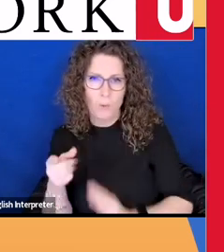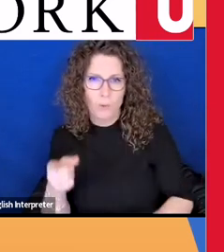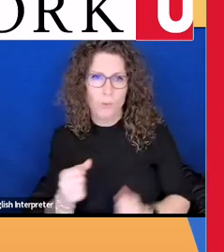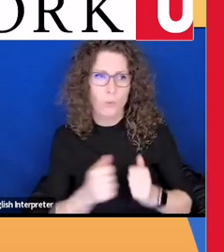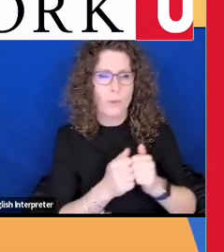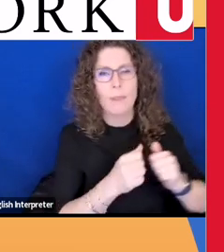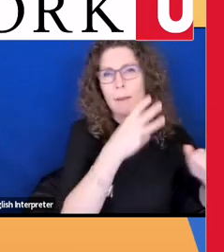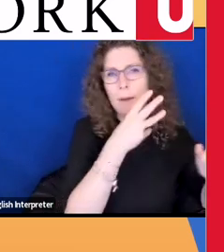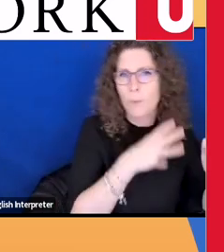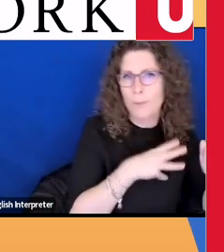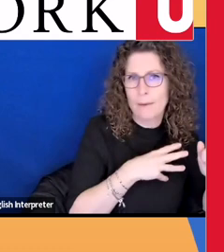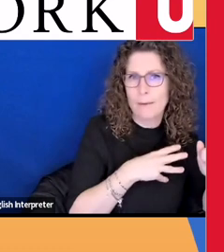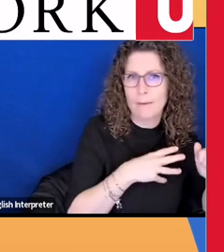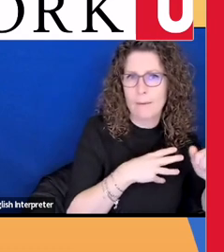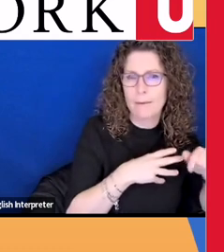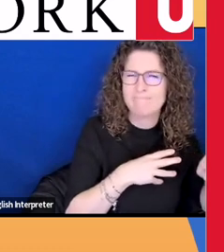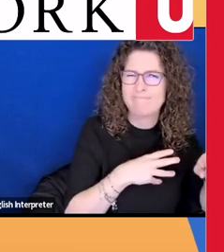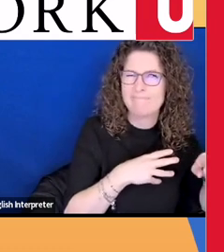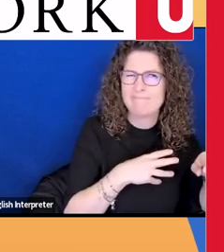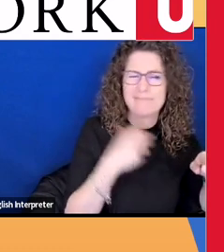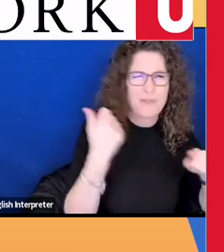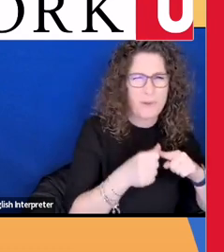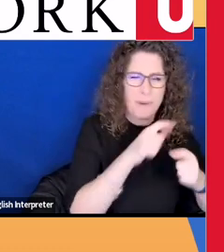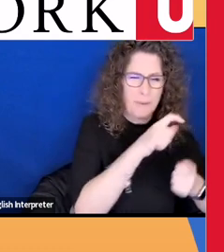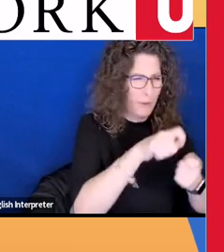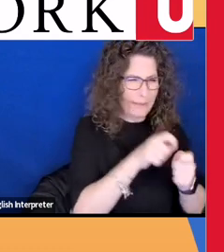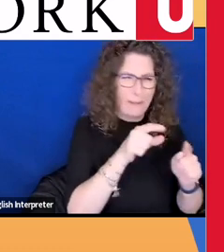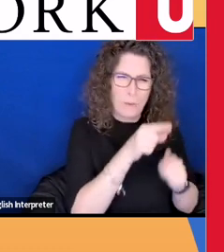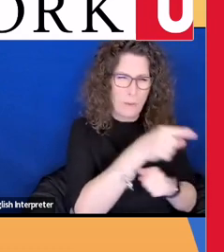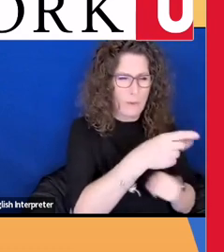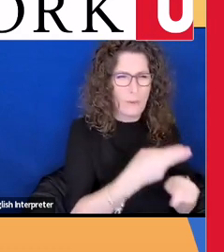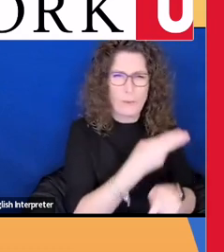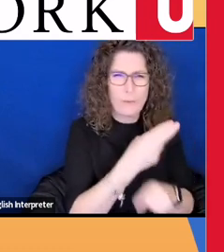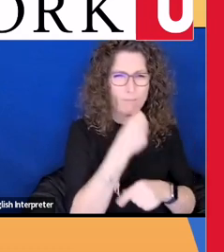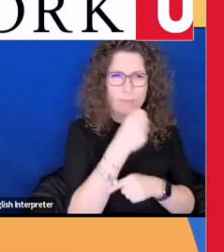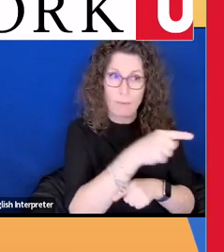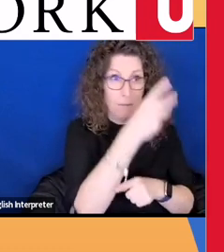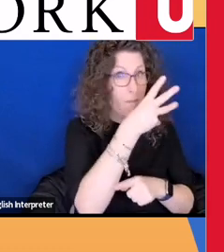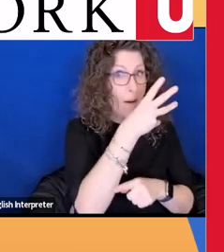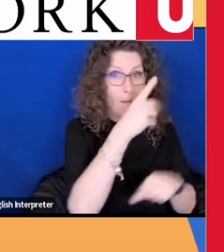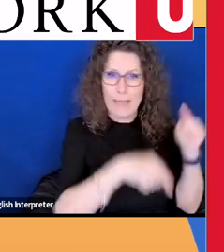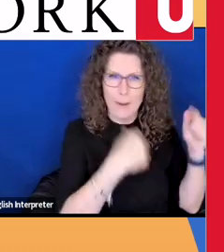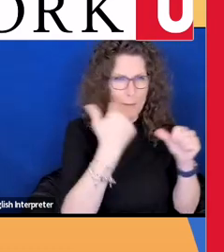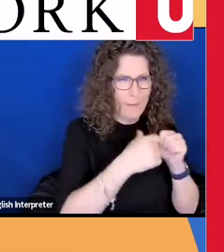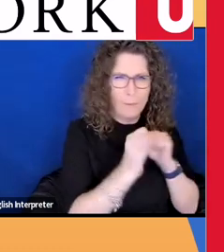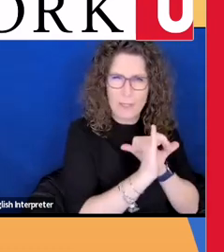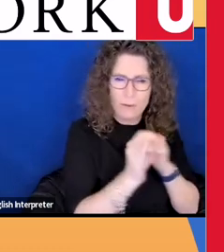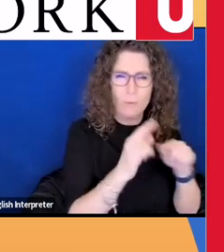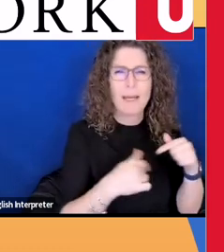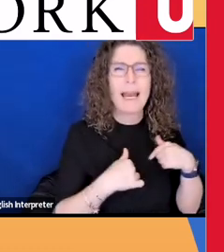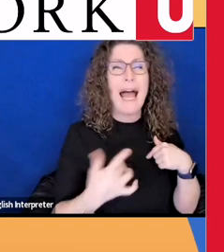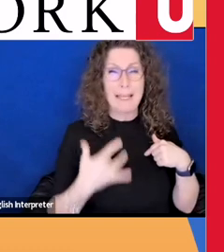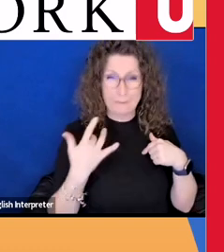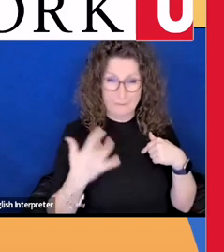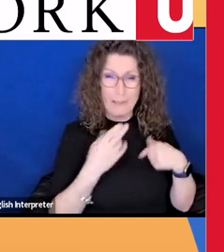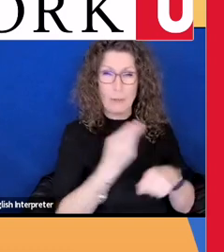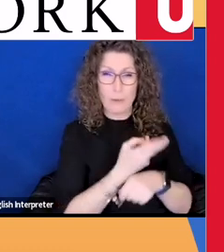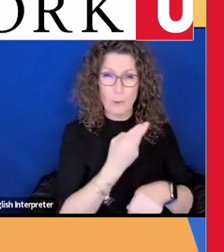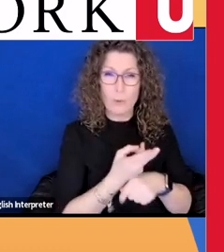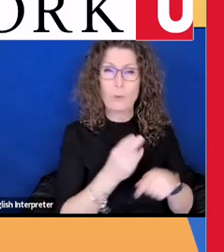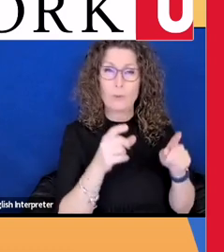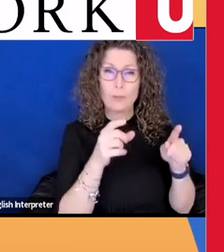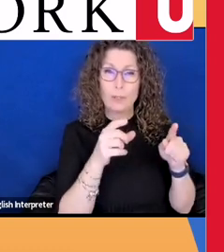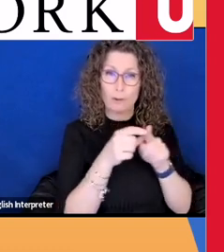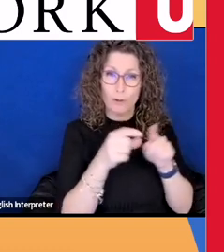don't recall her exact word, and neither does she, but I am certain that she used the adverbial form, and so is